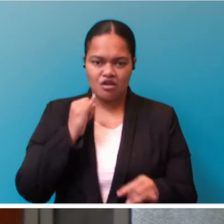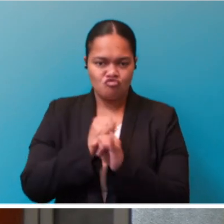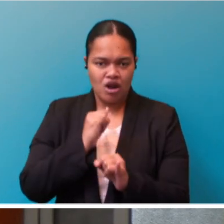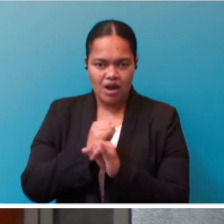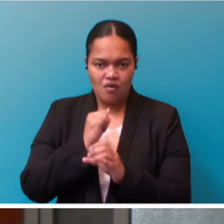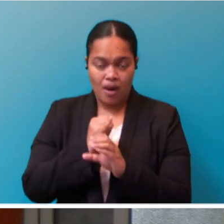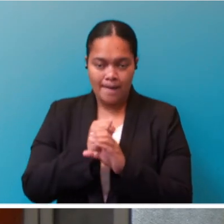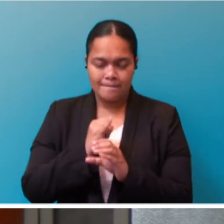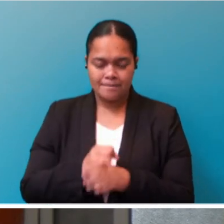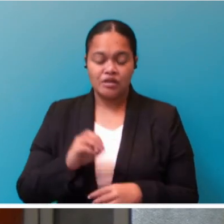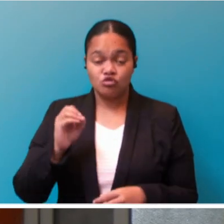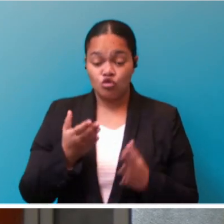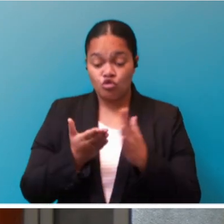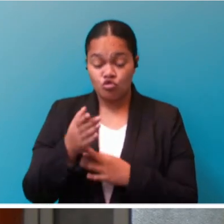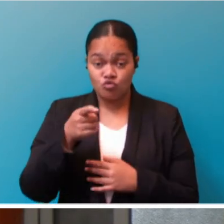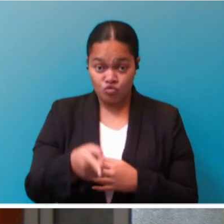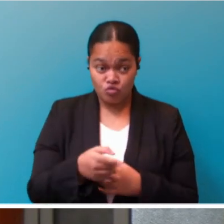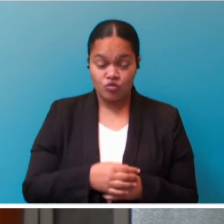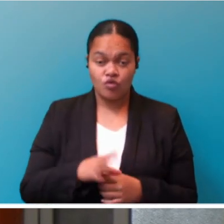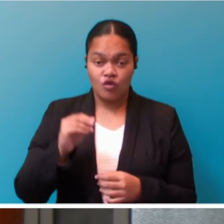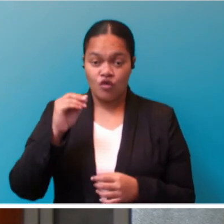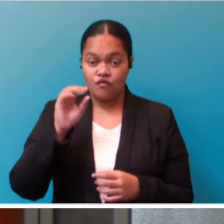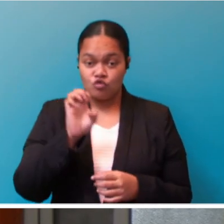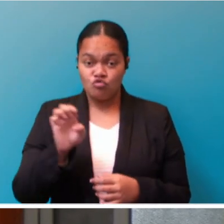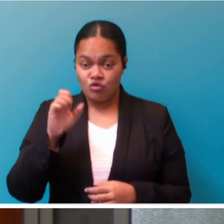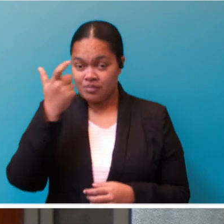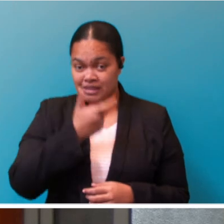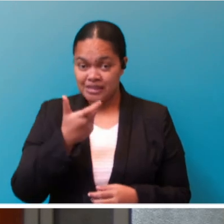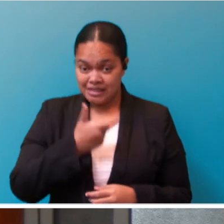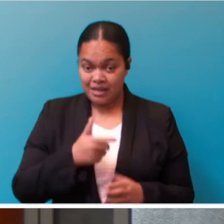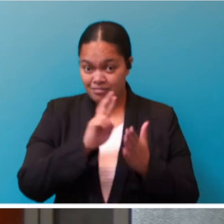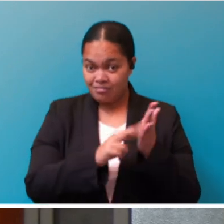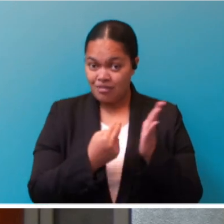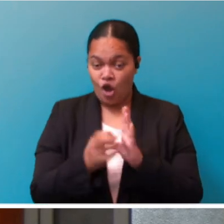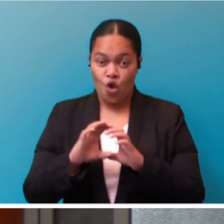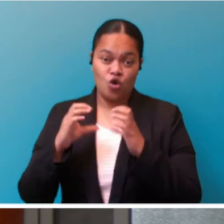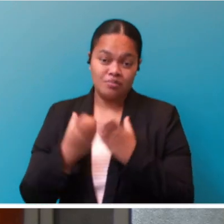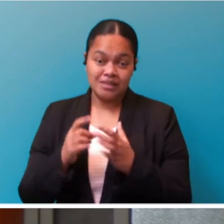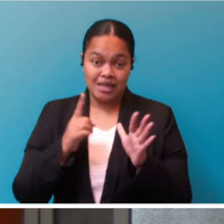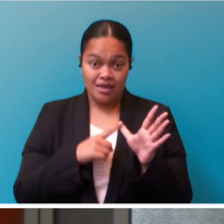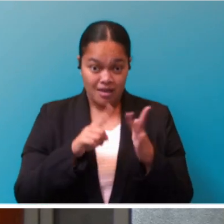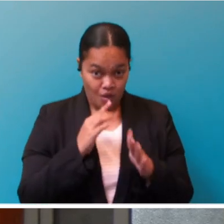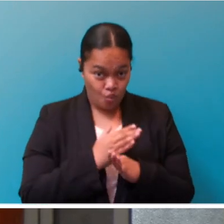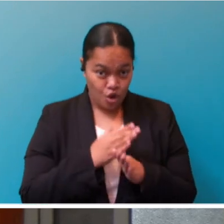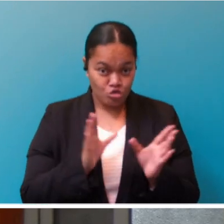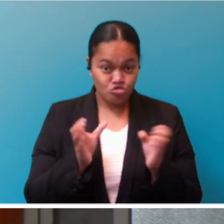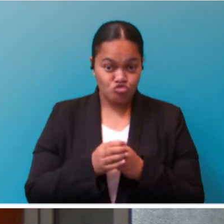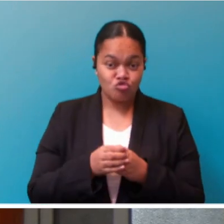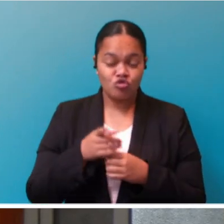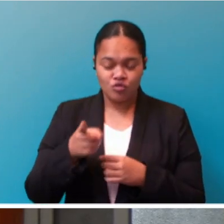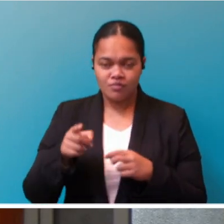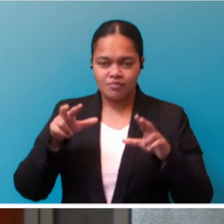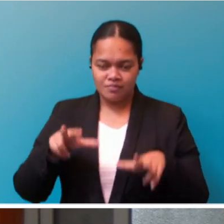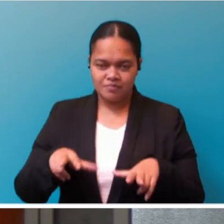the convention, Fiji is part of the Council of Europe Cybercrime Convention Committee, AI working group, which is mandated to do a